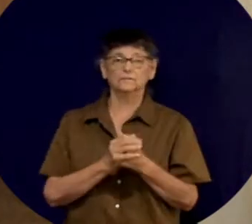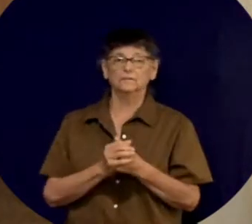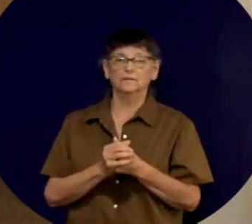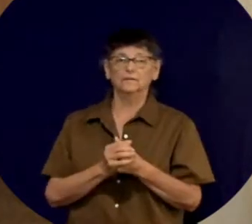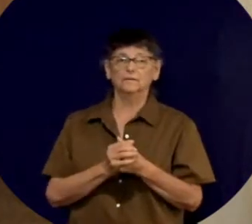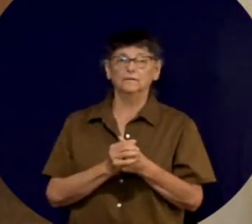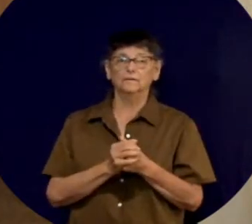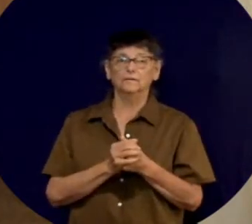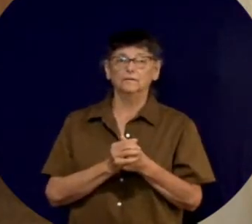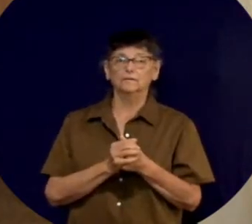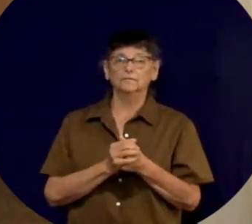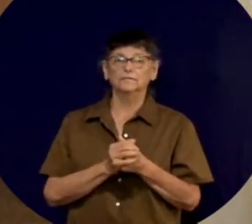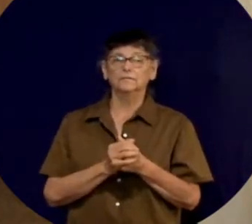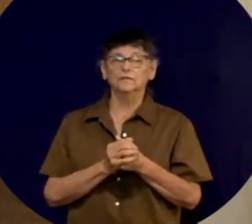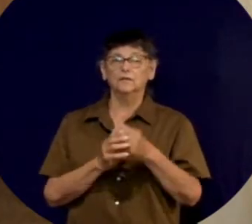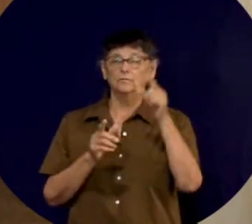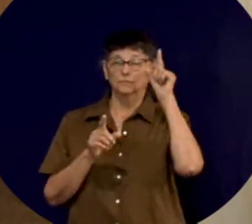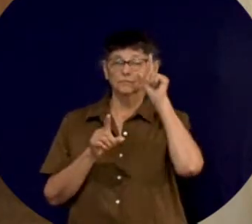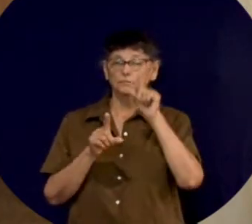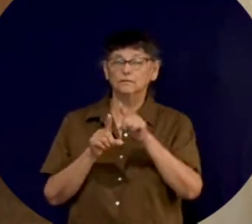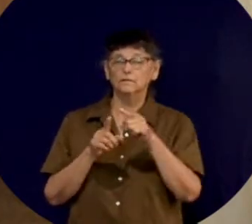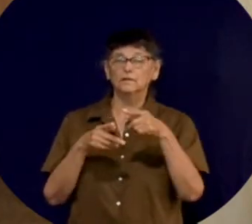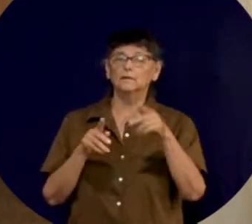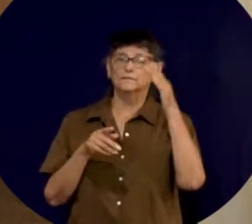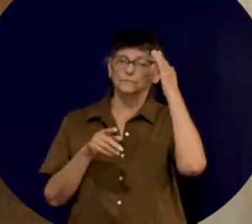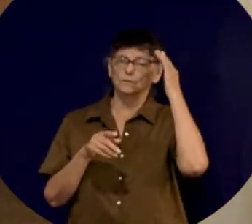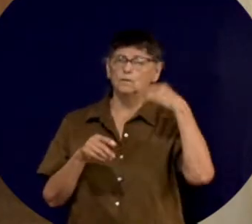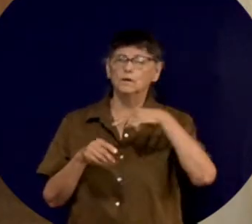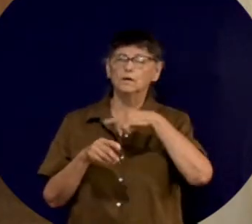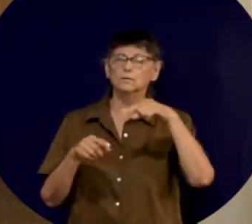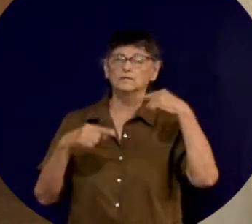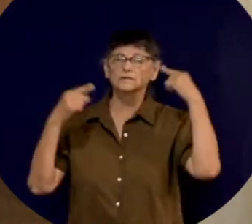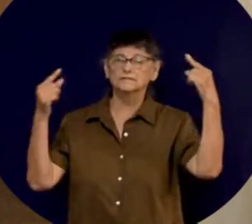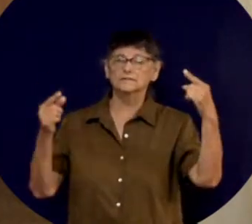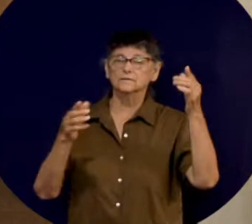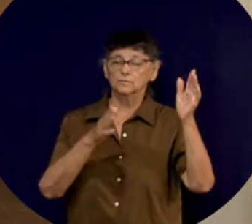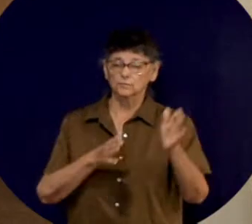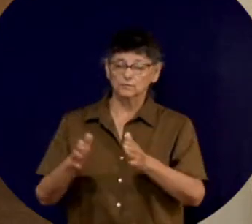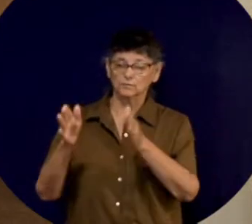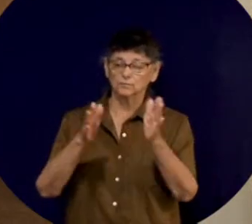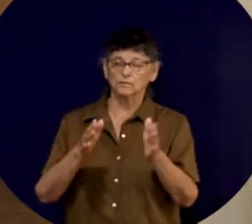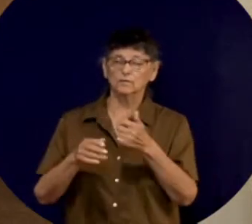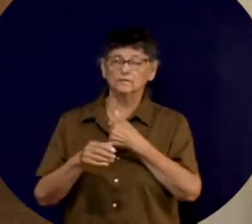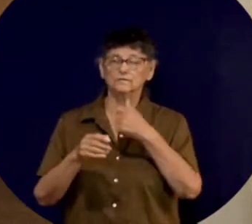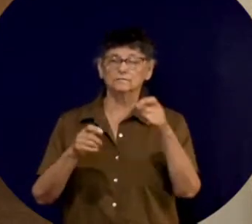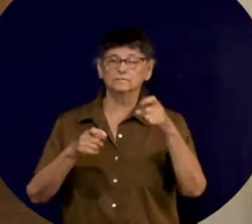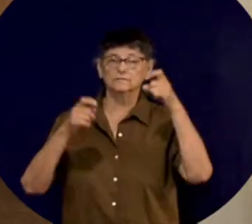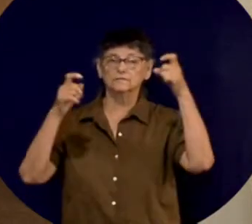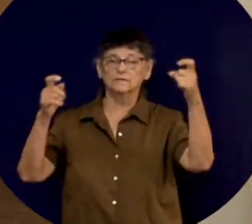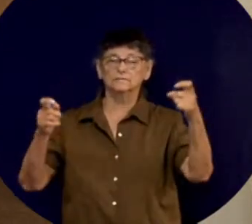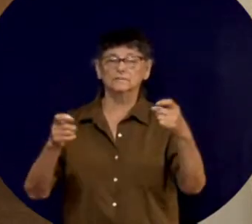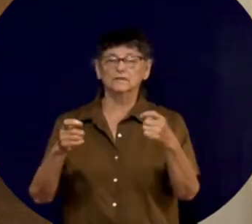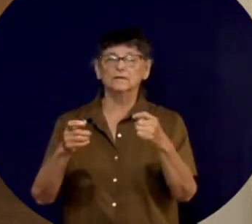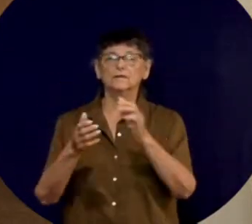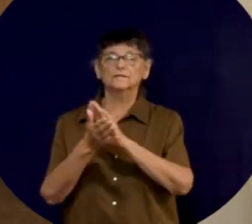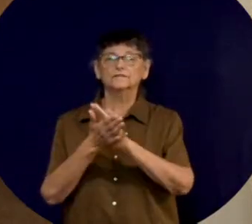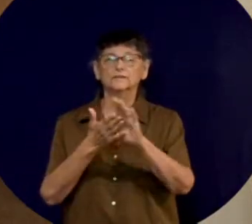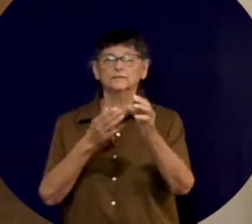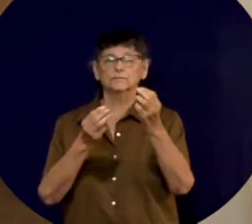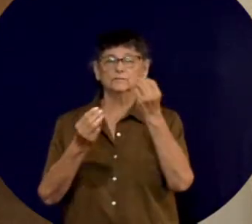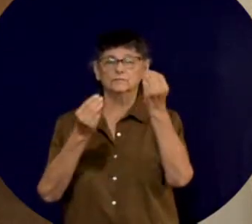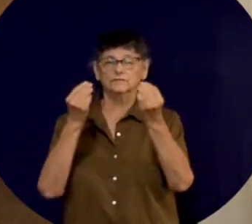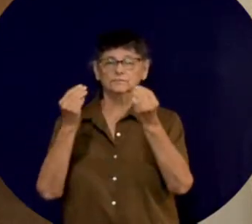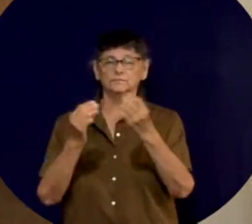spirit. Brethren, let us acknowledge our sins and so prepare ourselves to celebrate the sacred